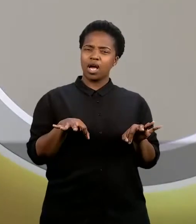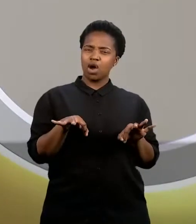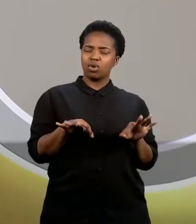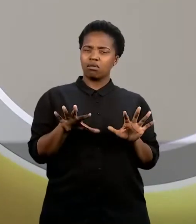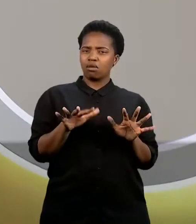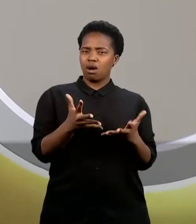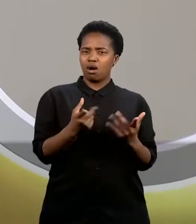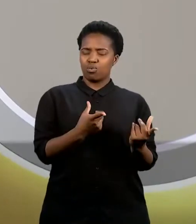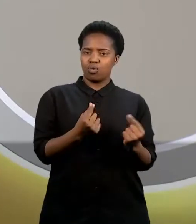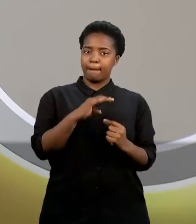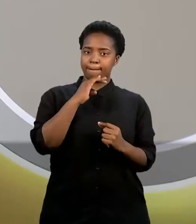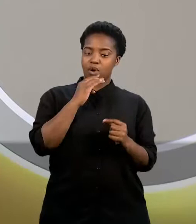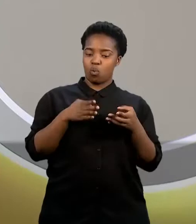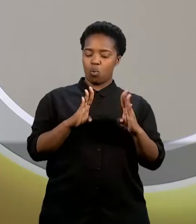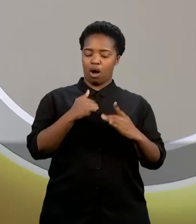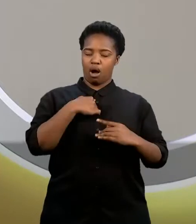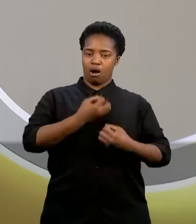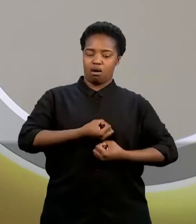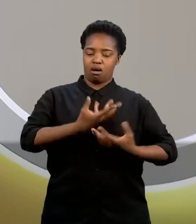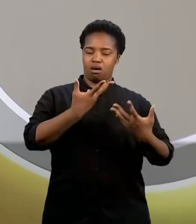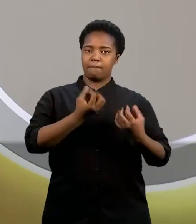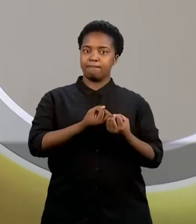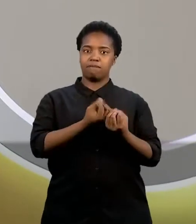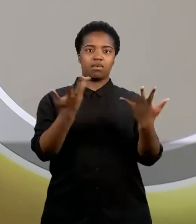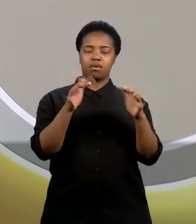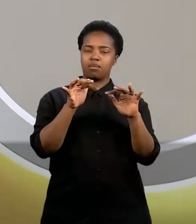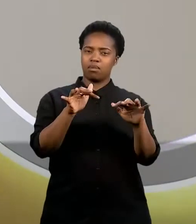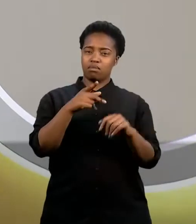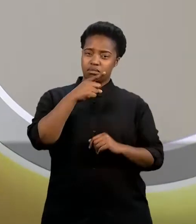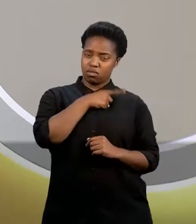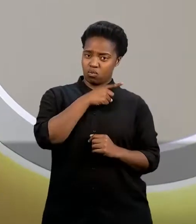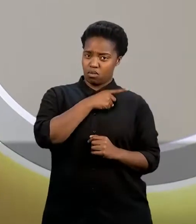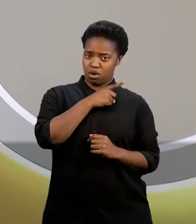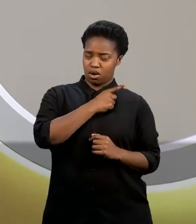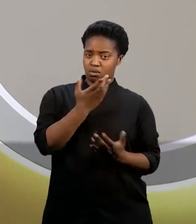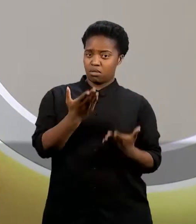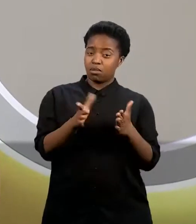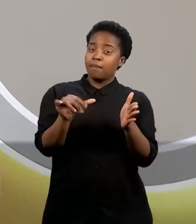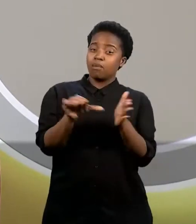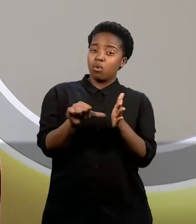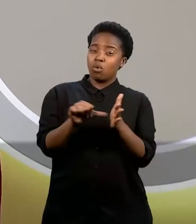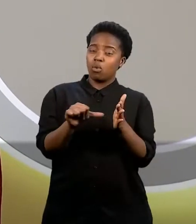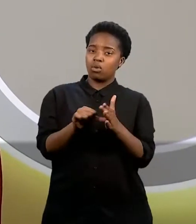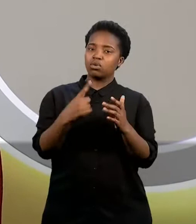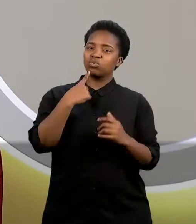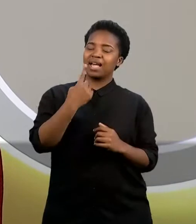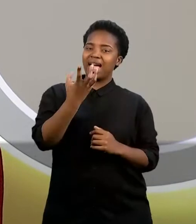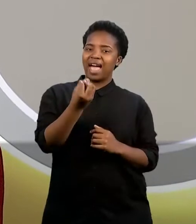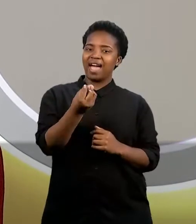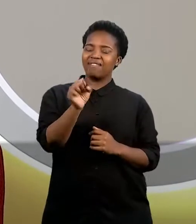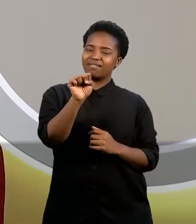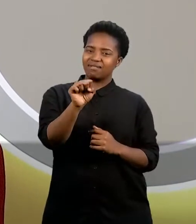fashion statement is a way of expression for many people. Is that why it is such an important thing to actually have it